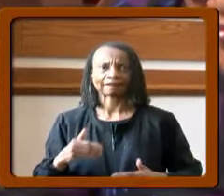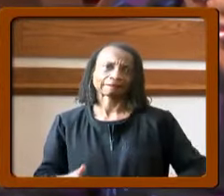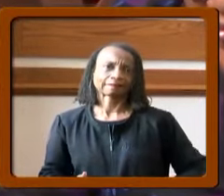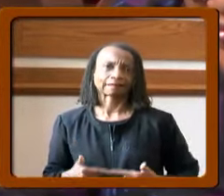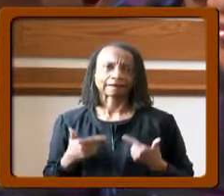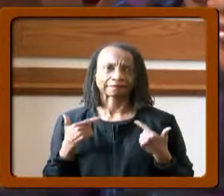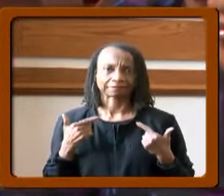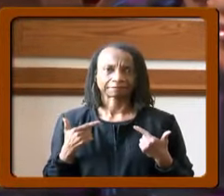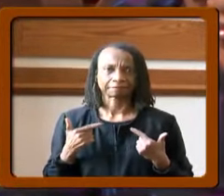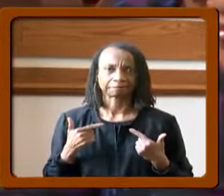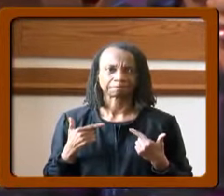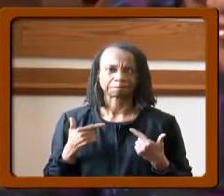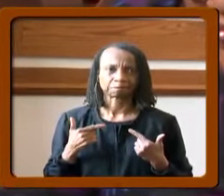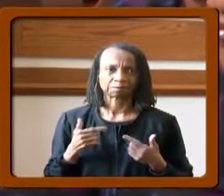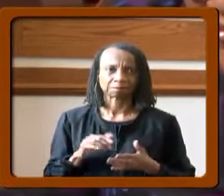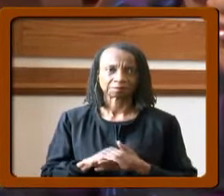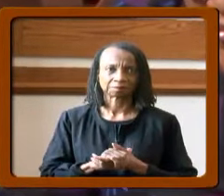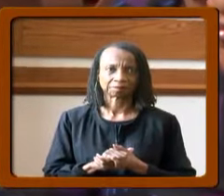life,